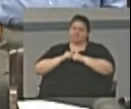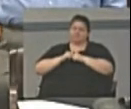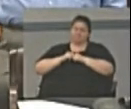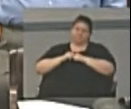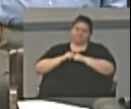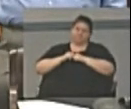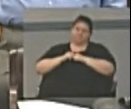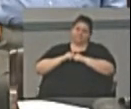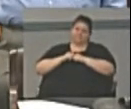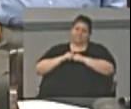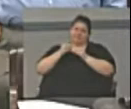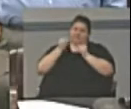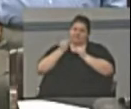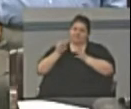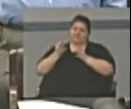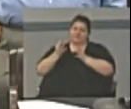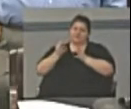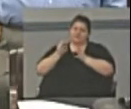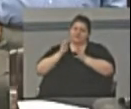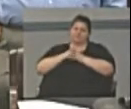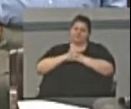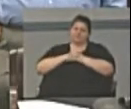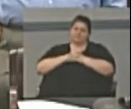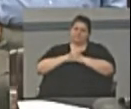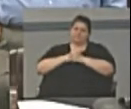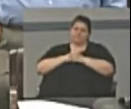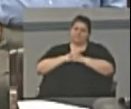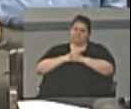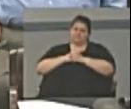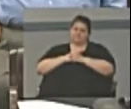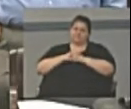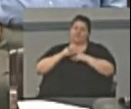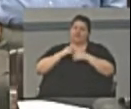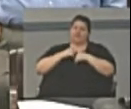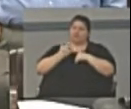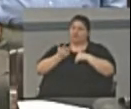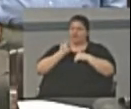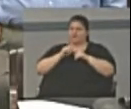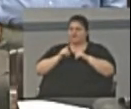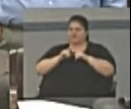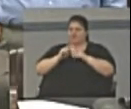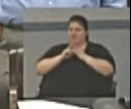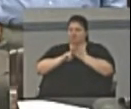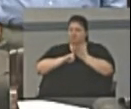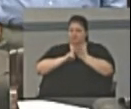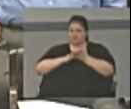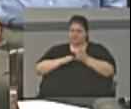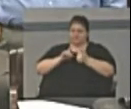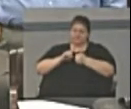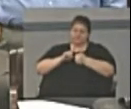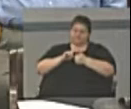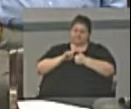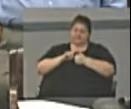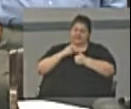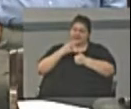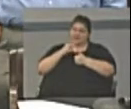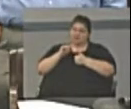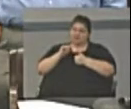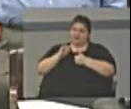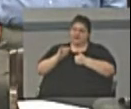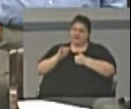The information for you, we had the 3 contractors again. They are as follows: HTI Contractors